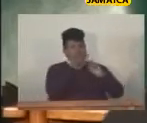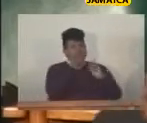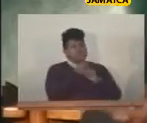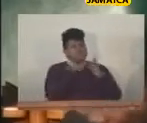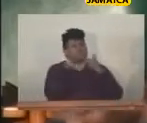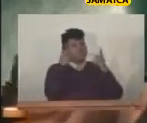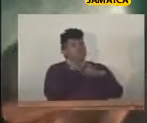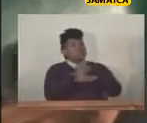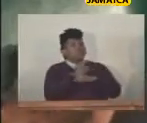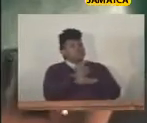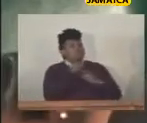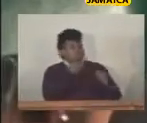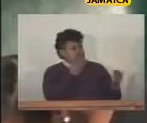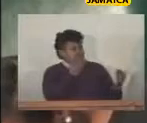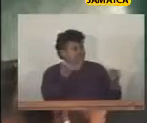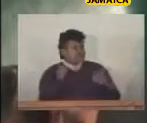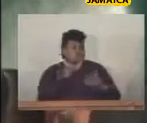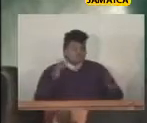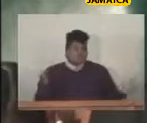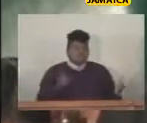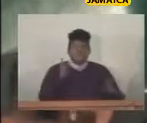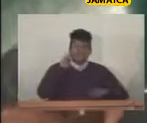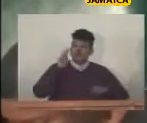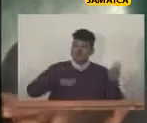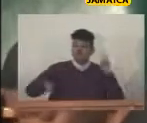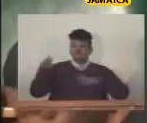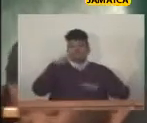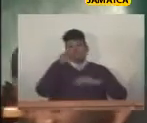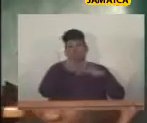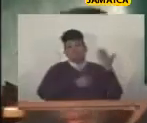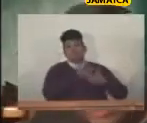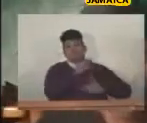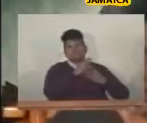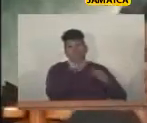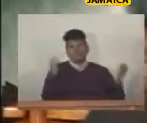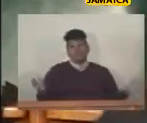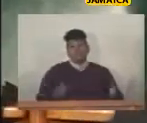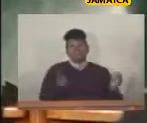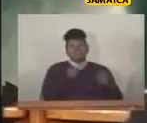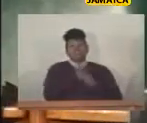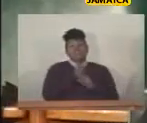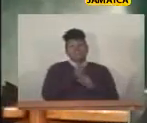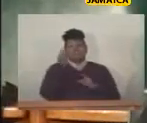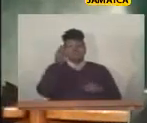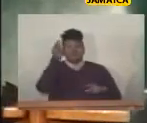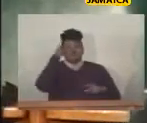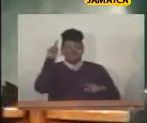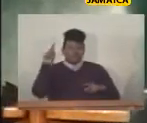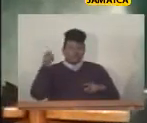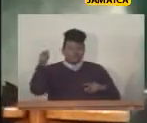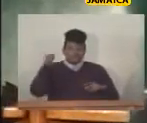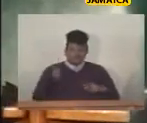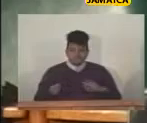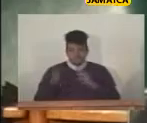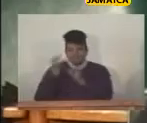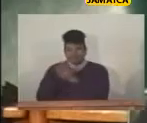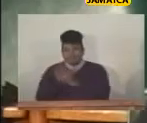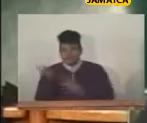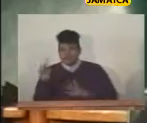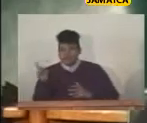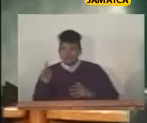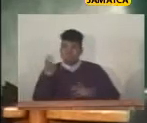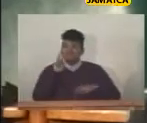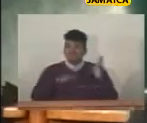facilitated in observing the processes and facilities being used for detention. And the Cornwall